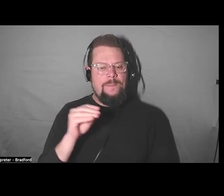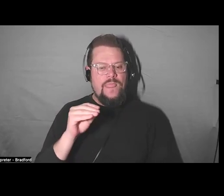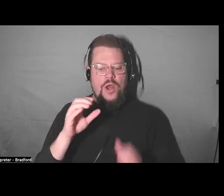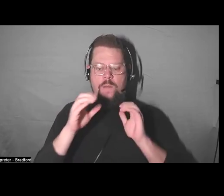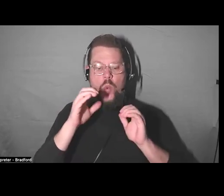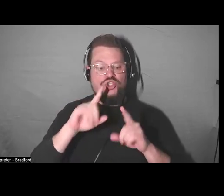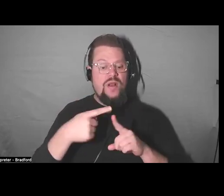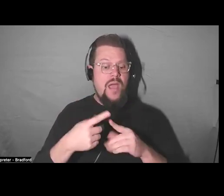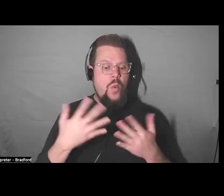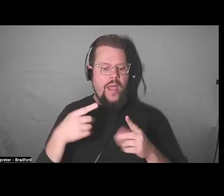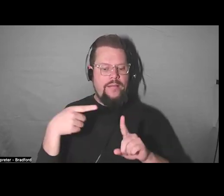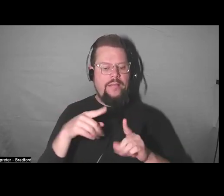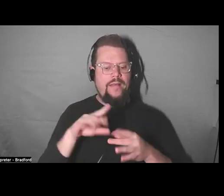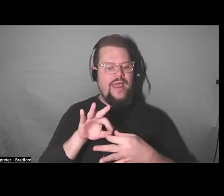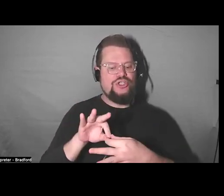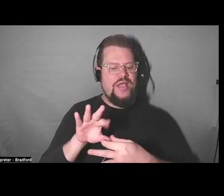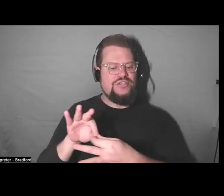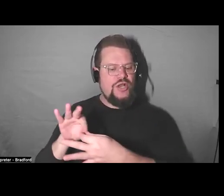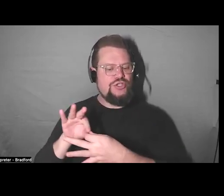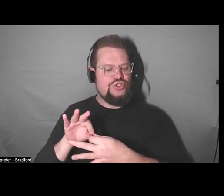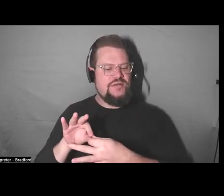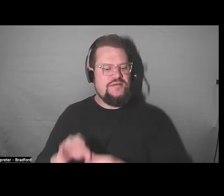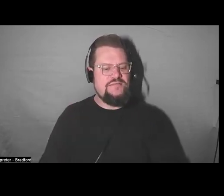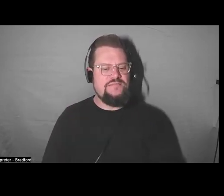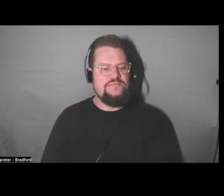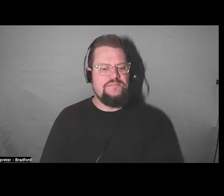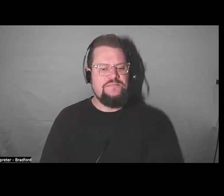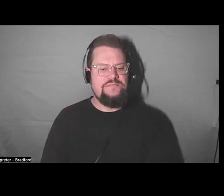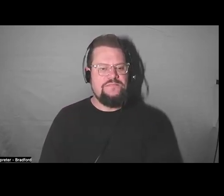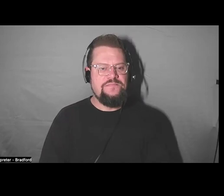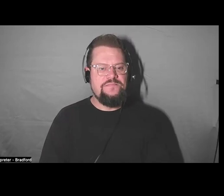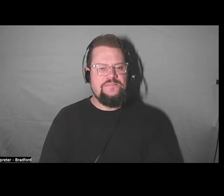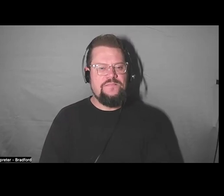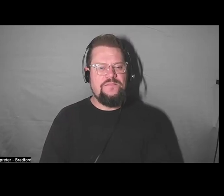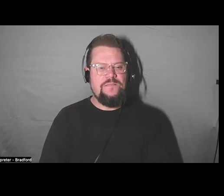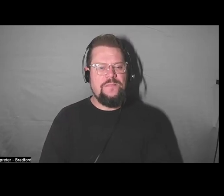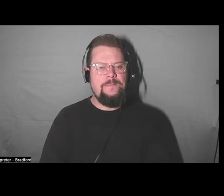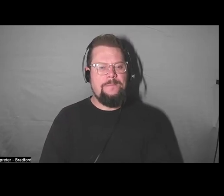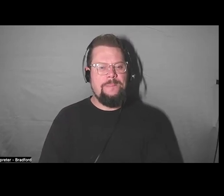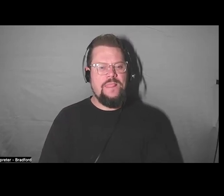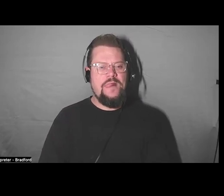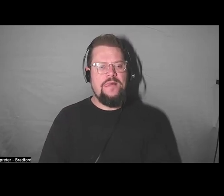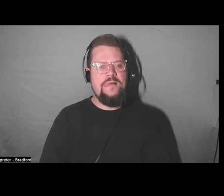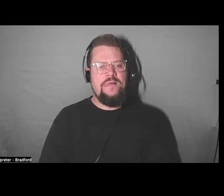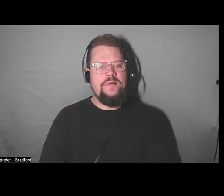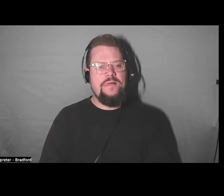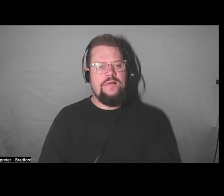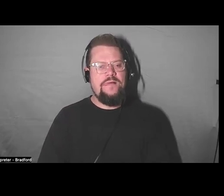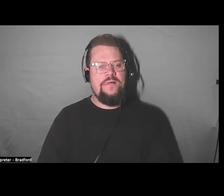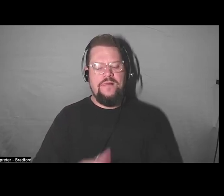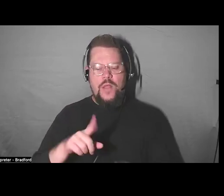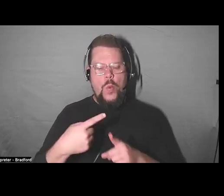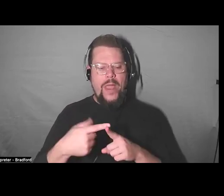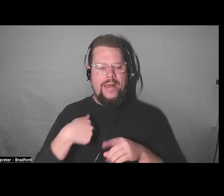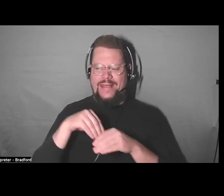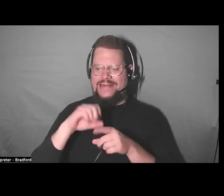connection, right? So I always try to kind of think about when I get into these very muddy waters of,